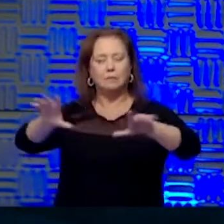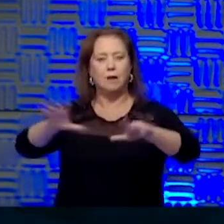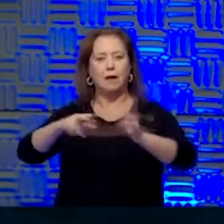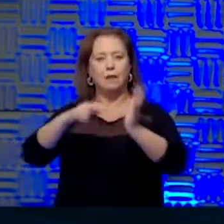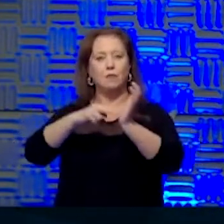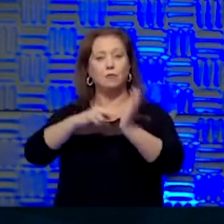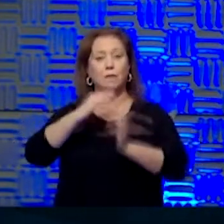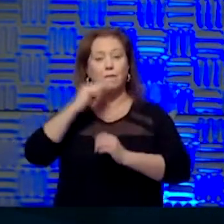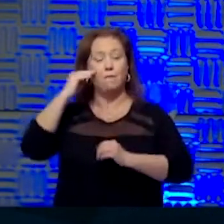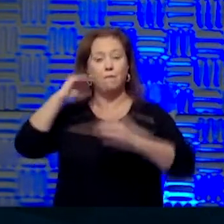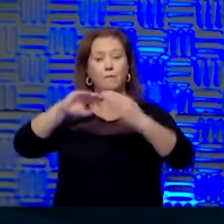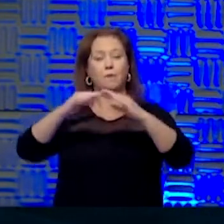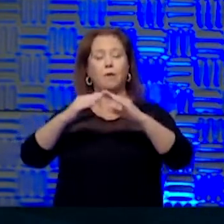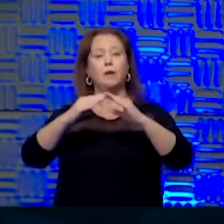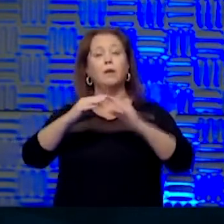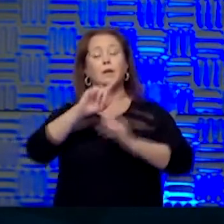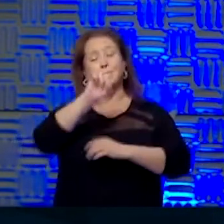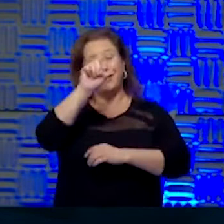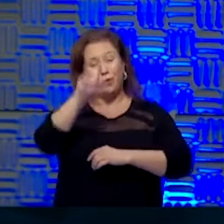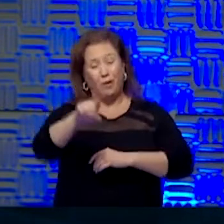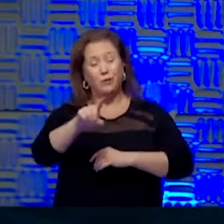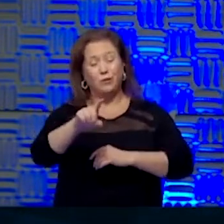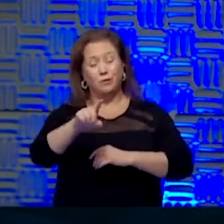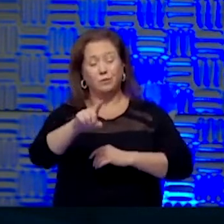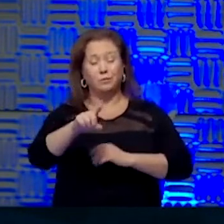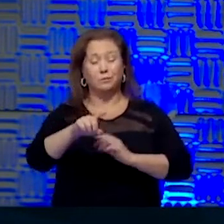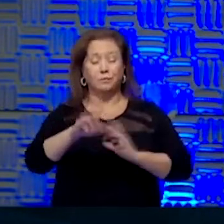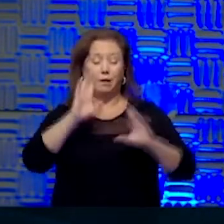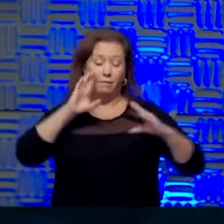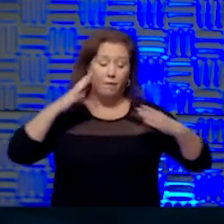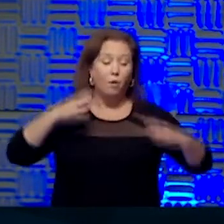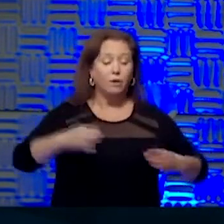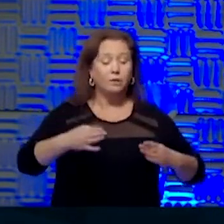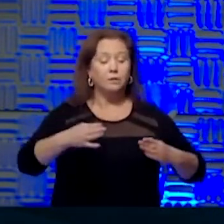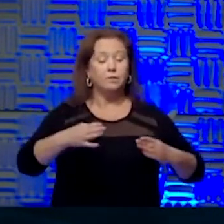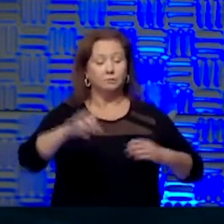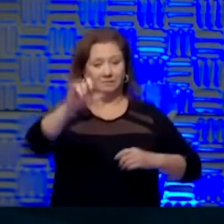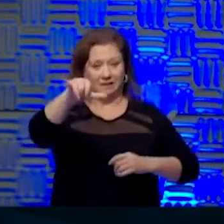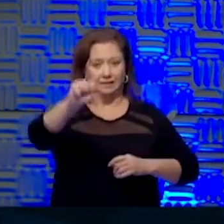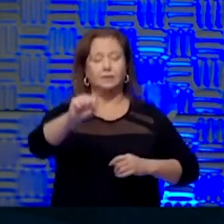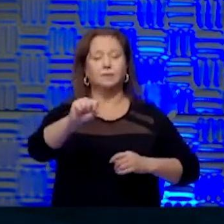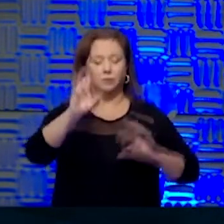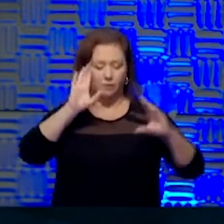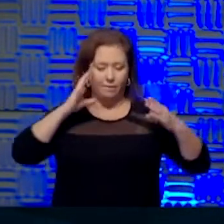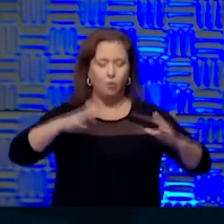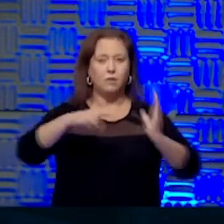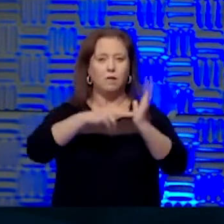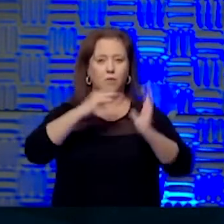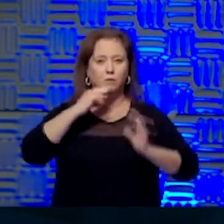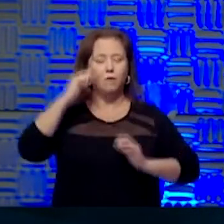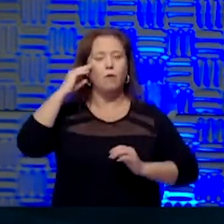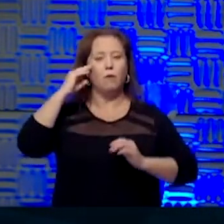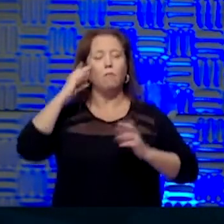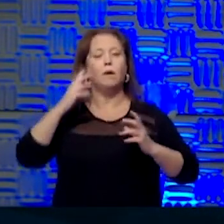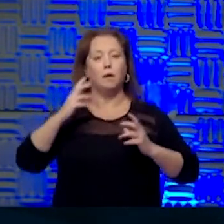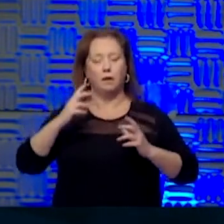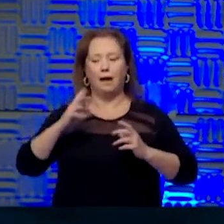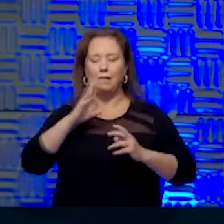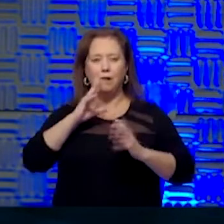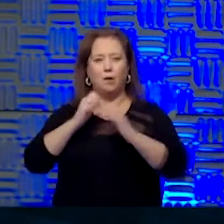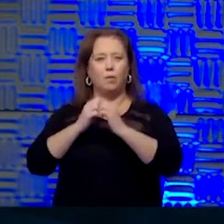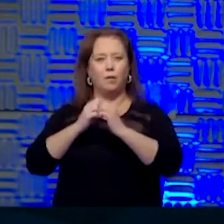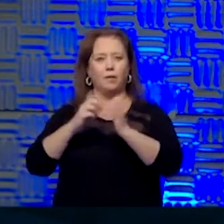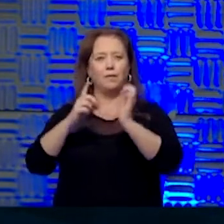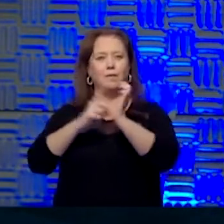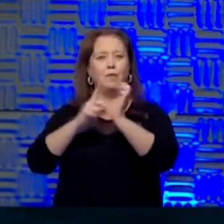the question about what is next, is there a focus on this? Absolutely. It is the part of the conversation I had with Dr. Calendar